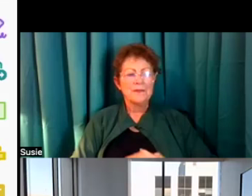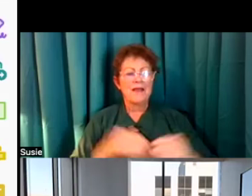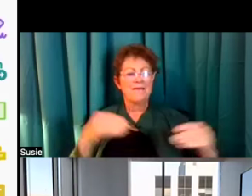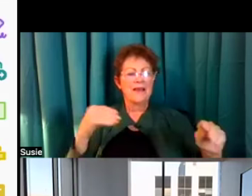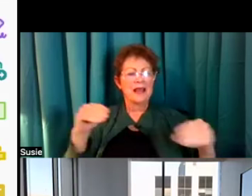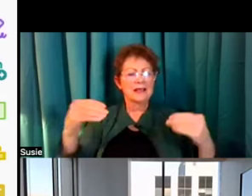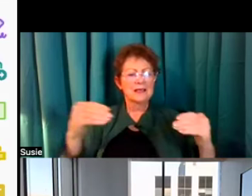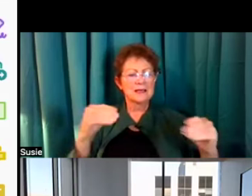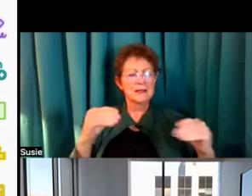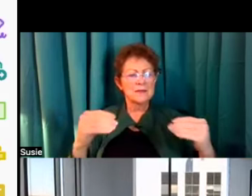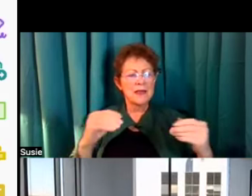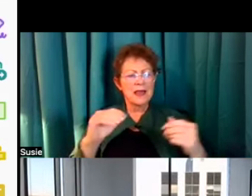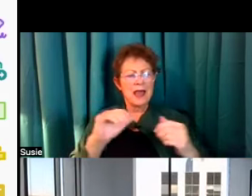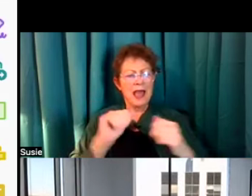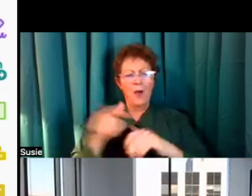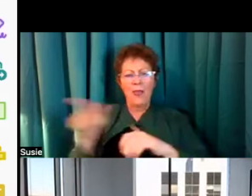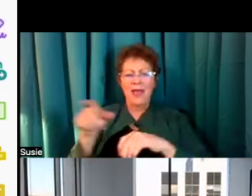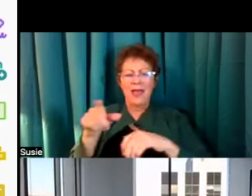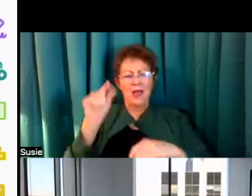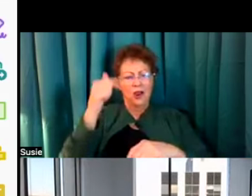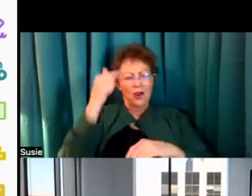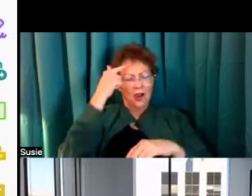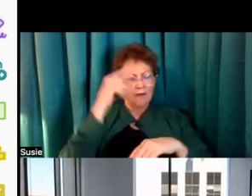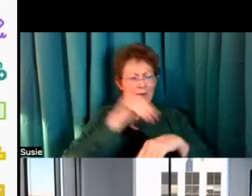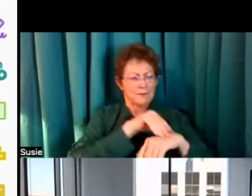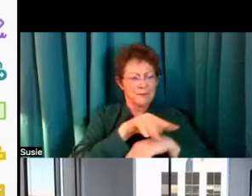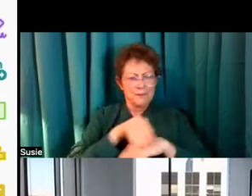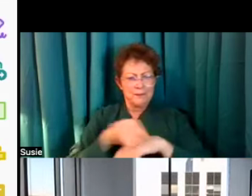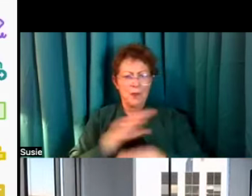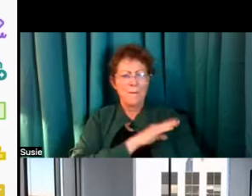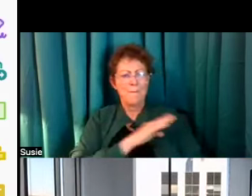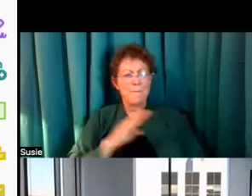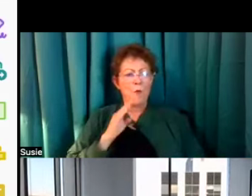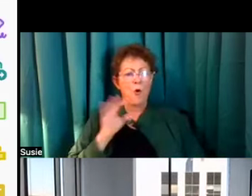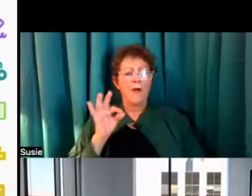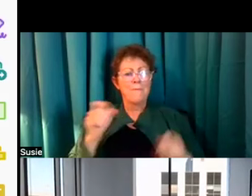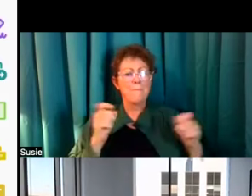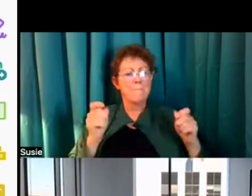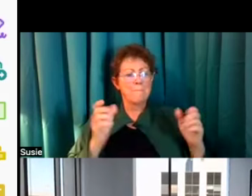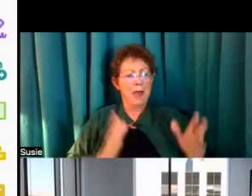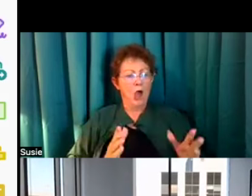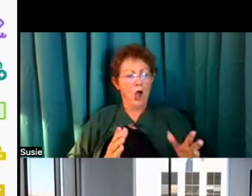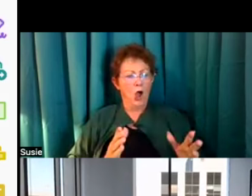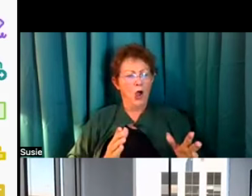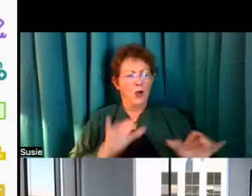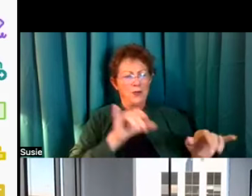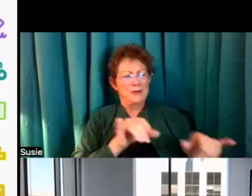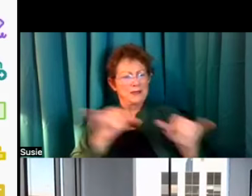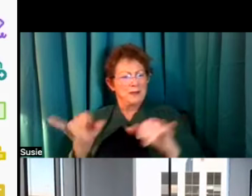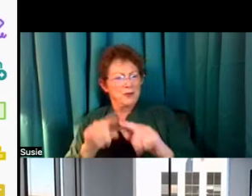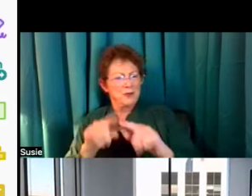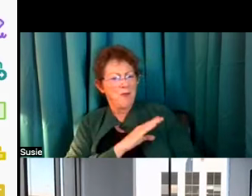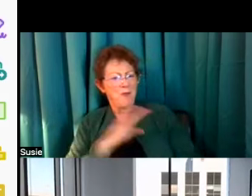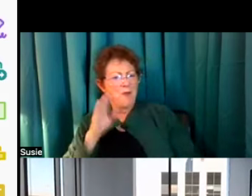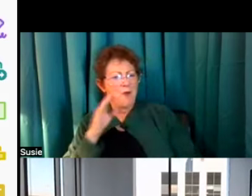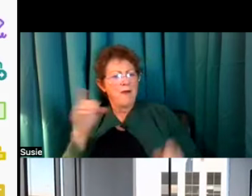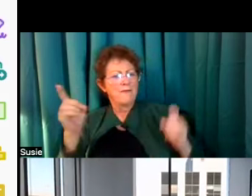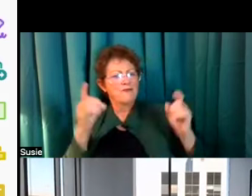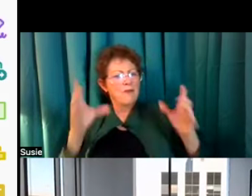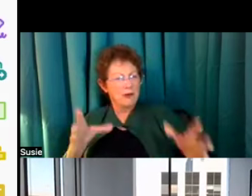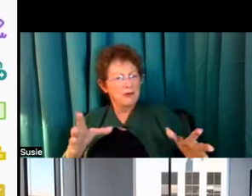Flexibility in terms of governance, you can have a board of managers, which would be analogous to a board of directors at a